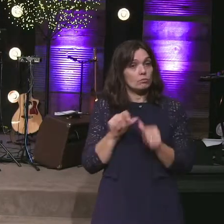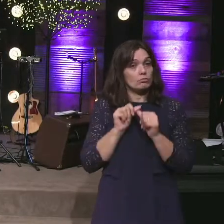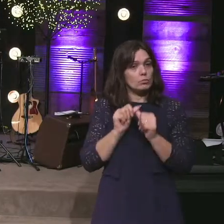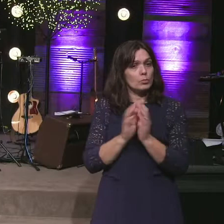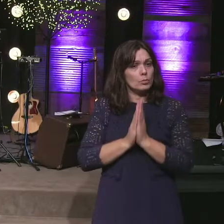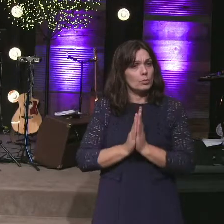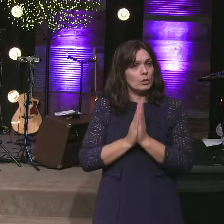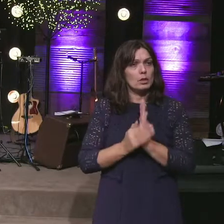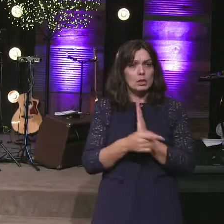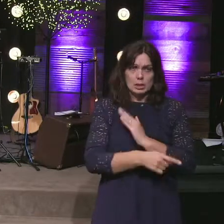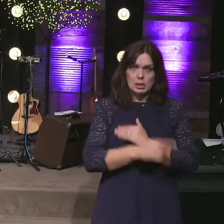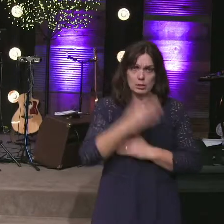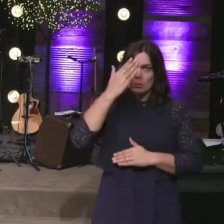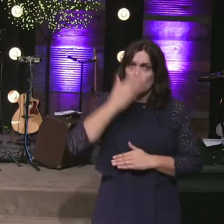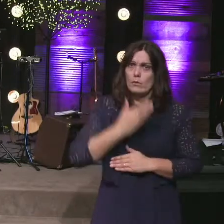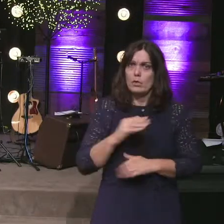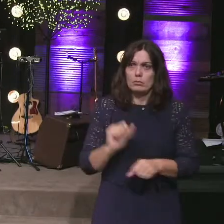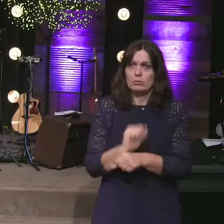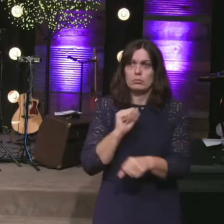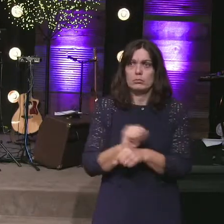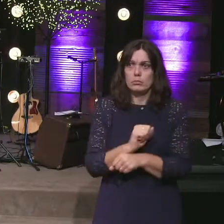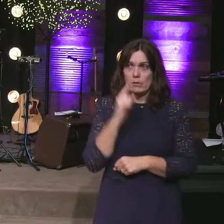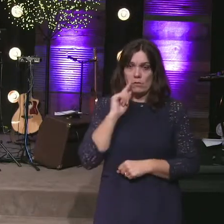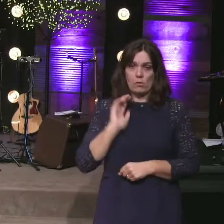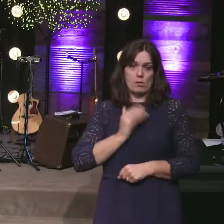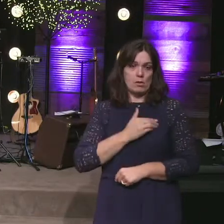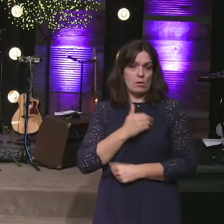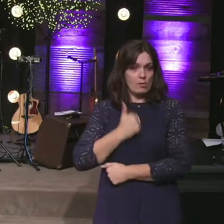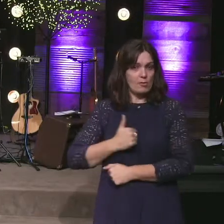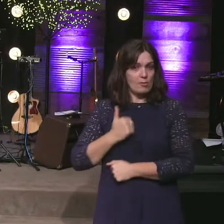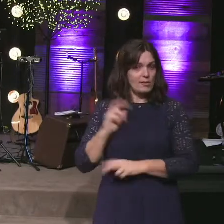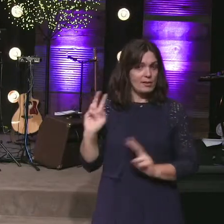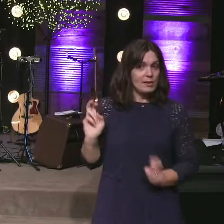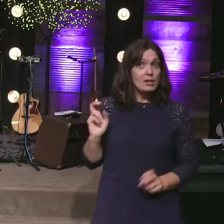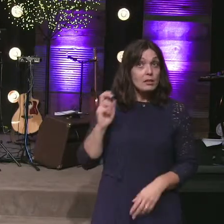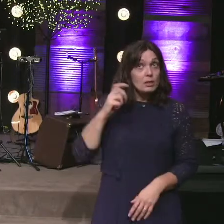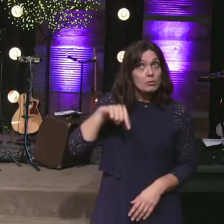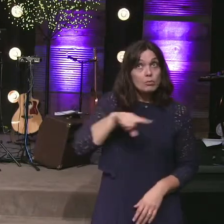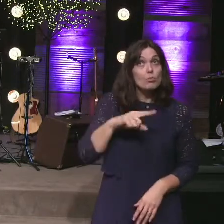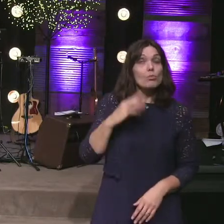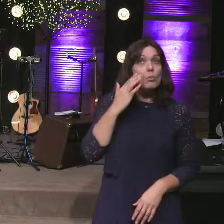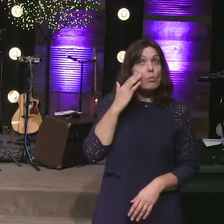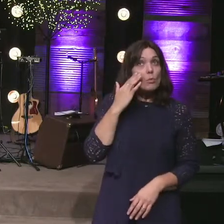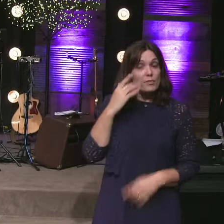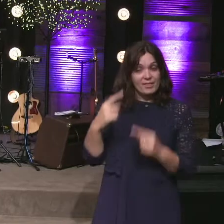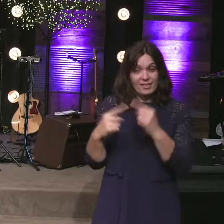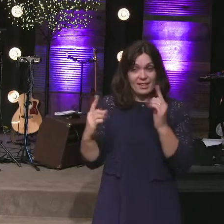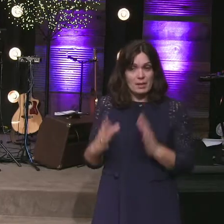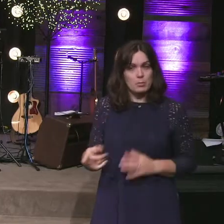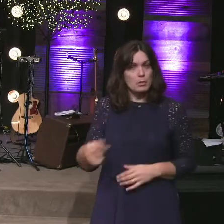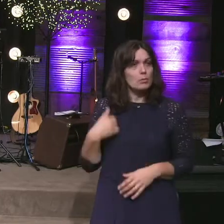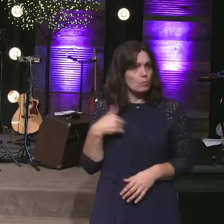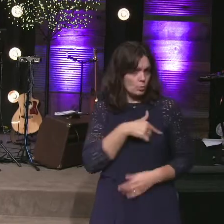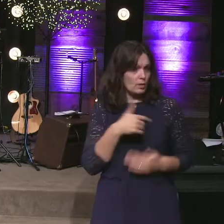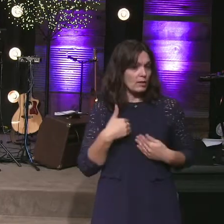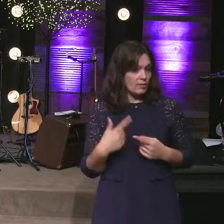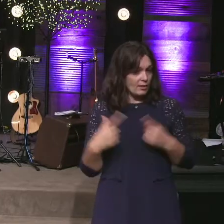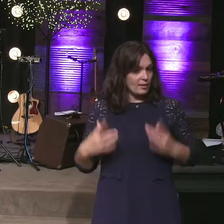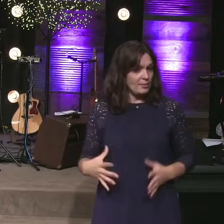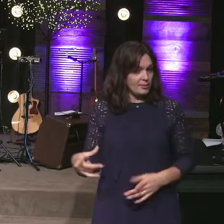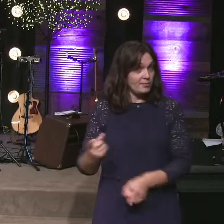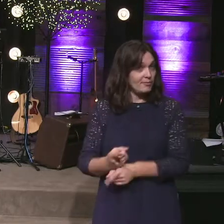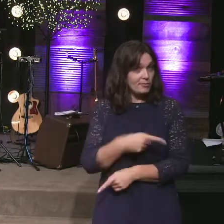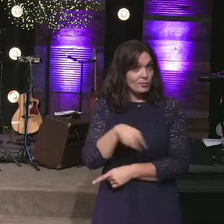front line in this army. And you know what? The enemy, we have an enemy. You know that, right?